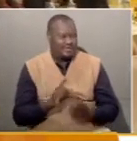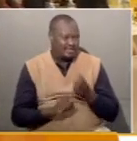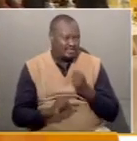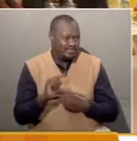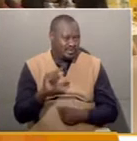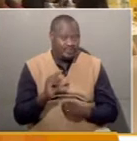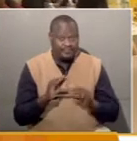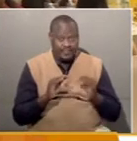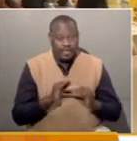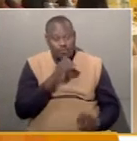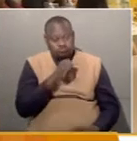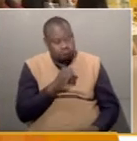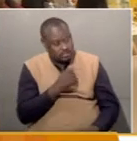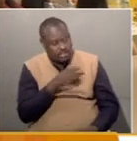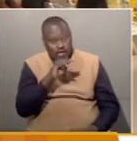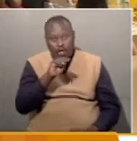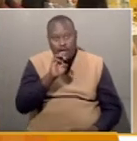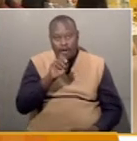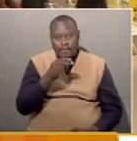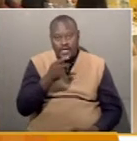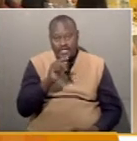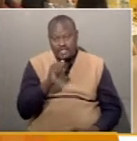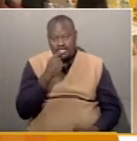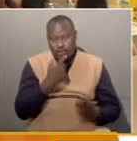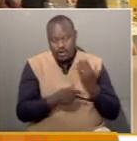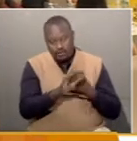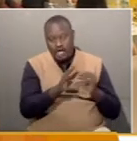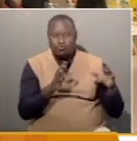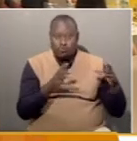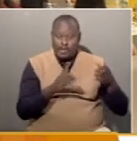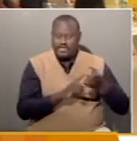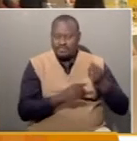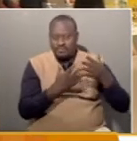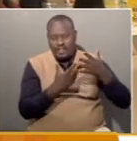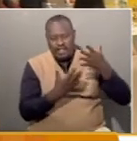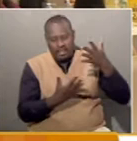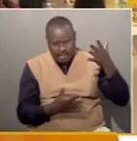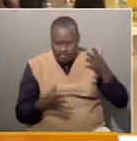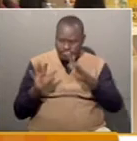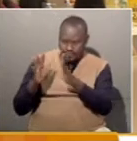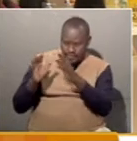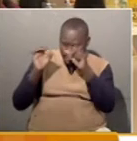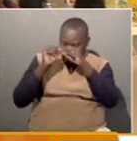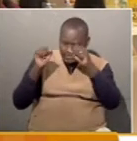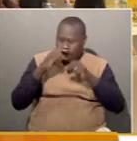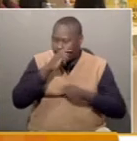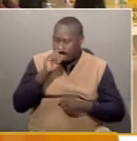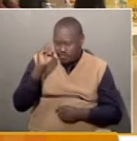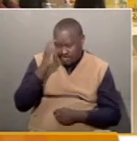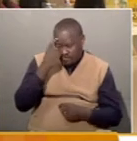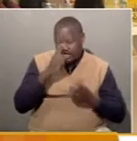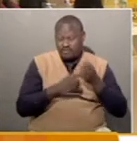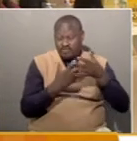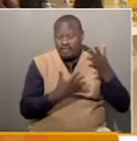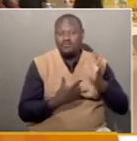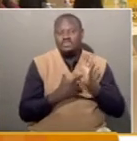Mehta and Mehta disclosed that Mehta Group of Companies has achieved so much under the leadership of President Museveni, noting that